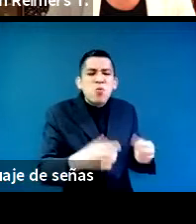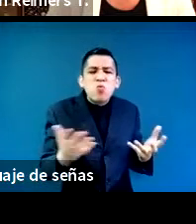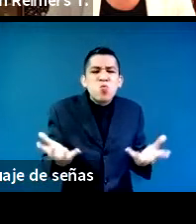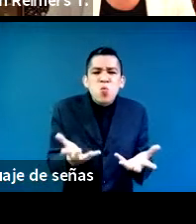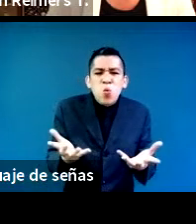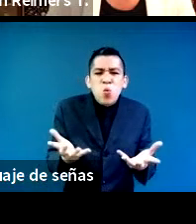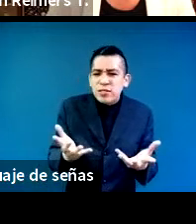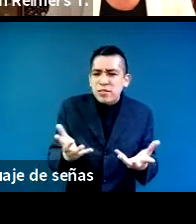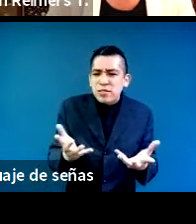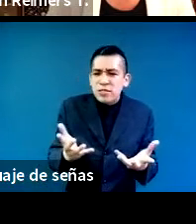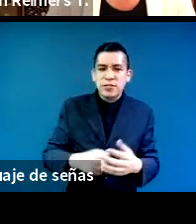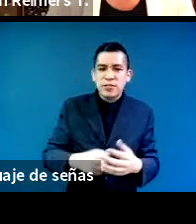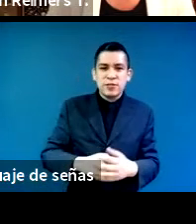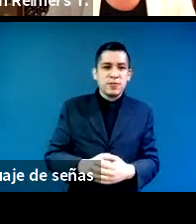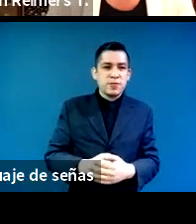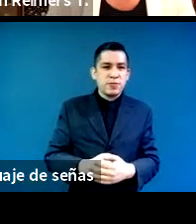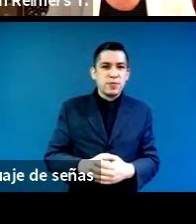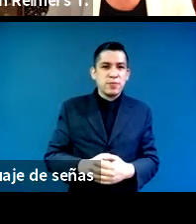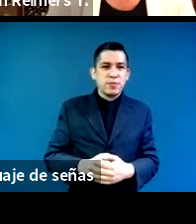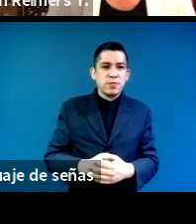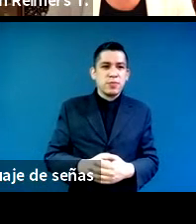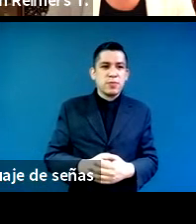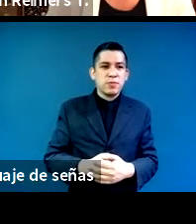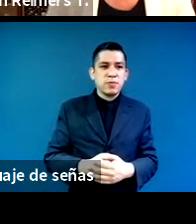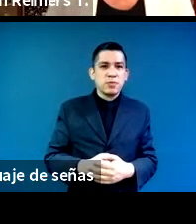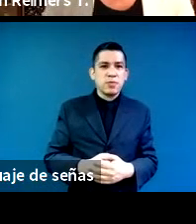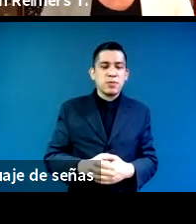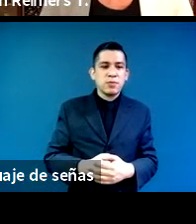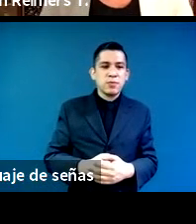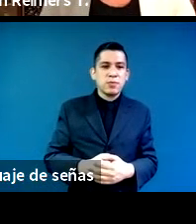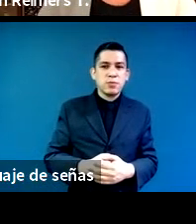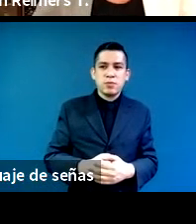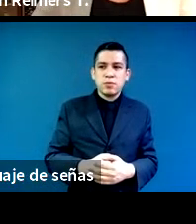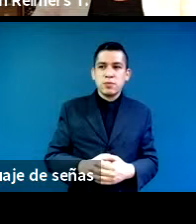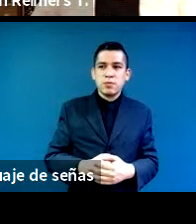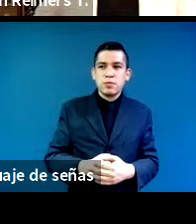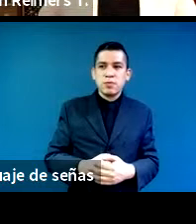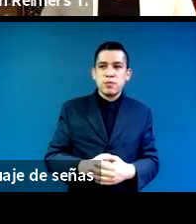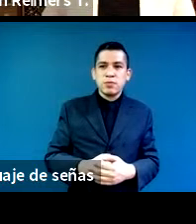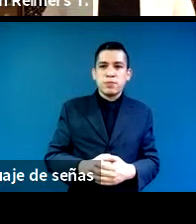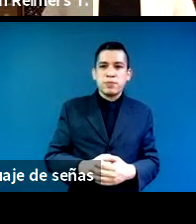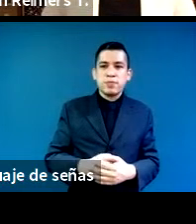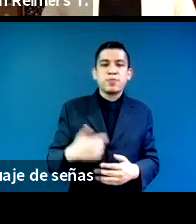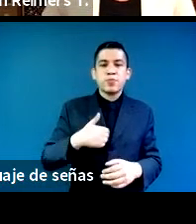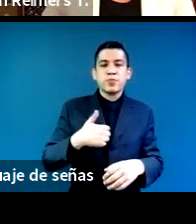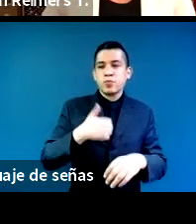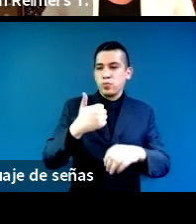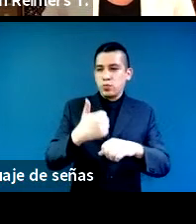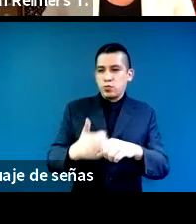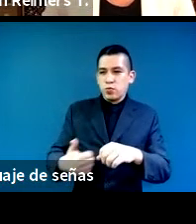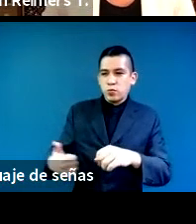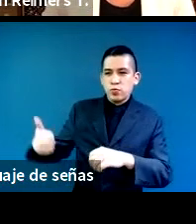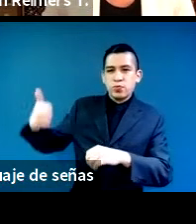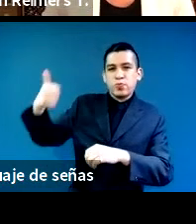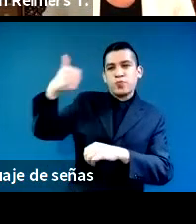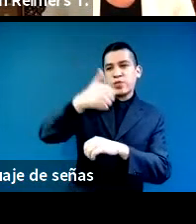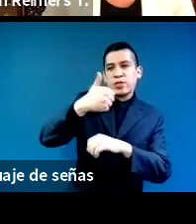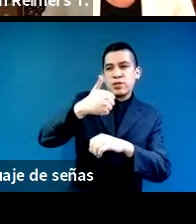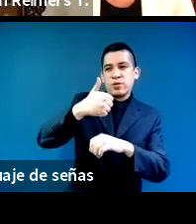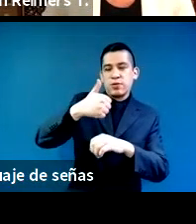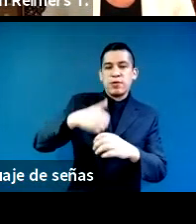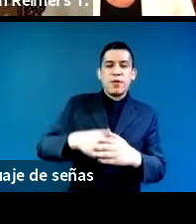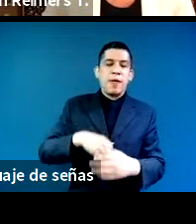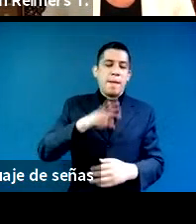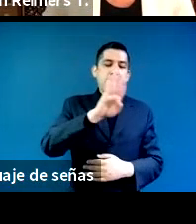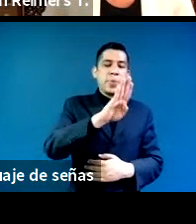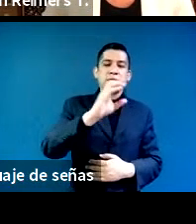Lead for the BBC, but I'm also on the Gender Steering Panel for the European Broadcasting Union. So I'm going to take